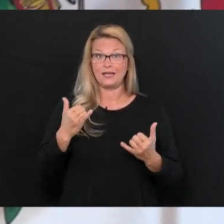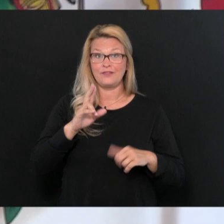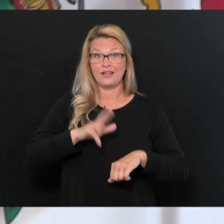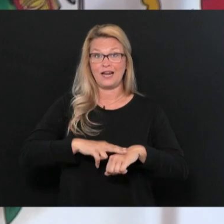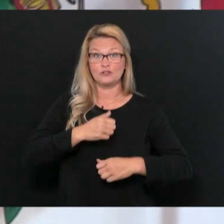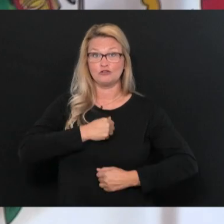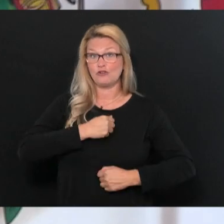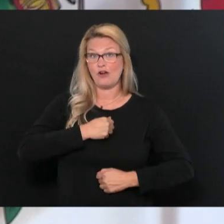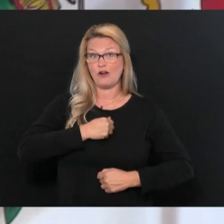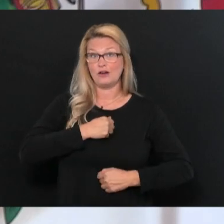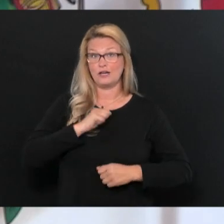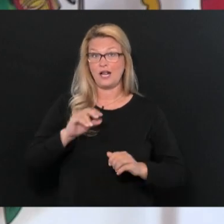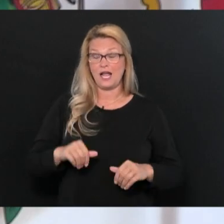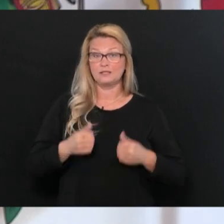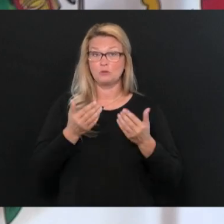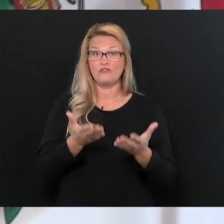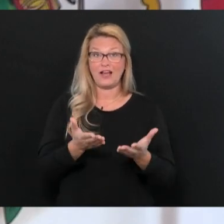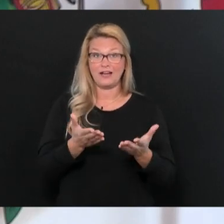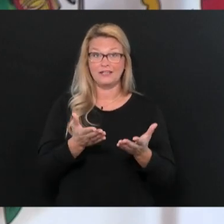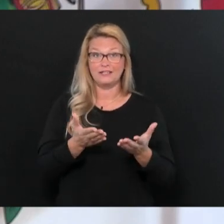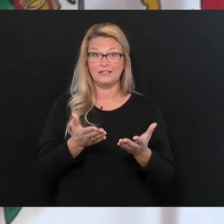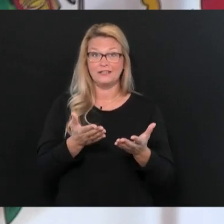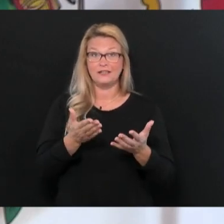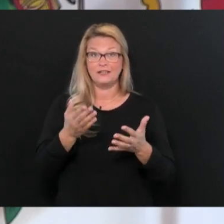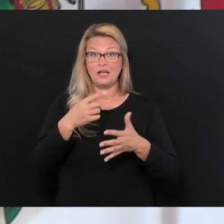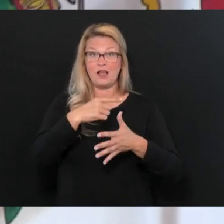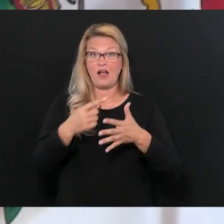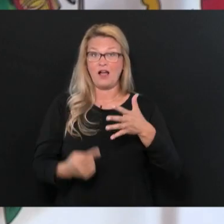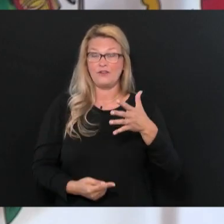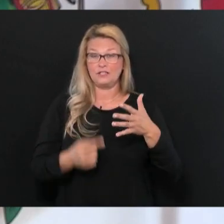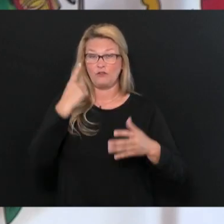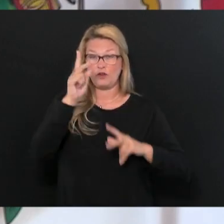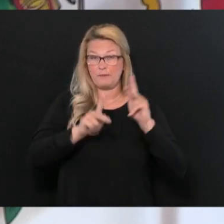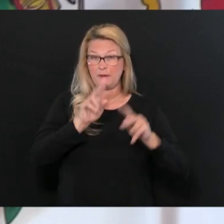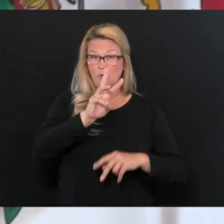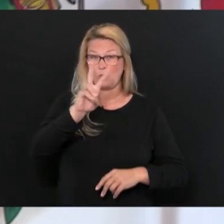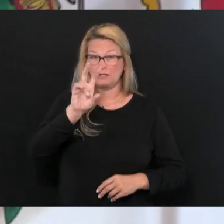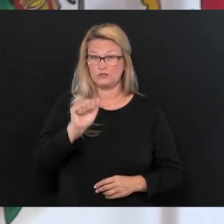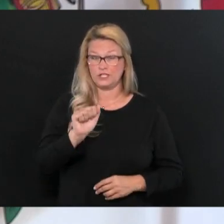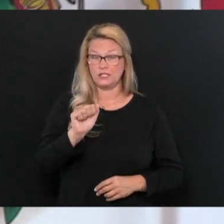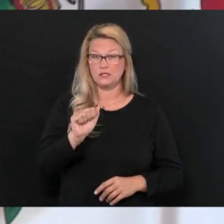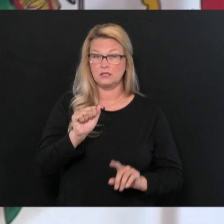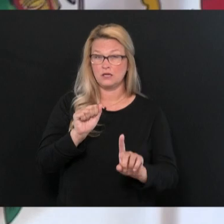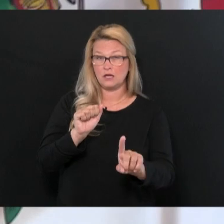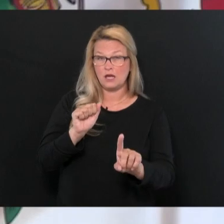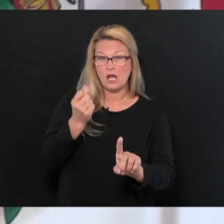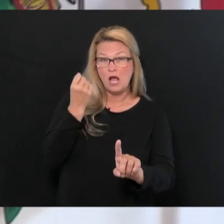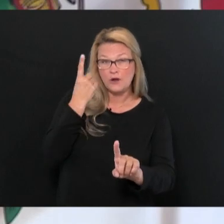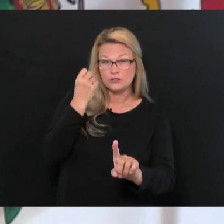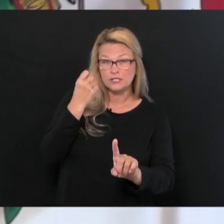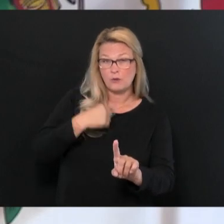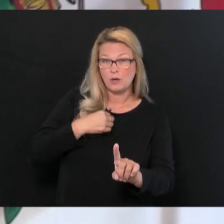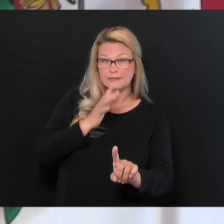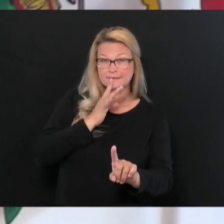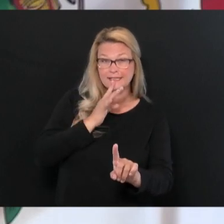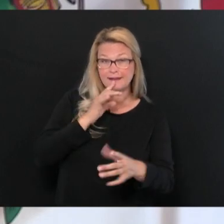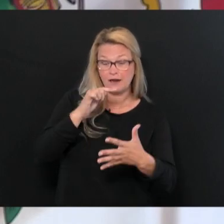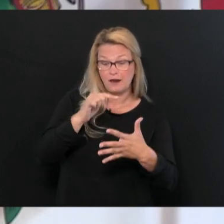has provided the following for the citizens of West Virginia. Now I want you to really dial in and listen to